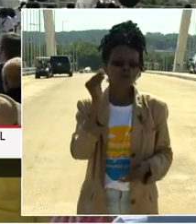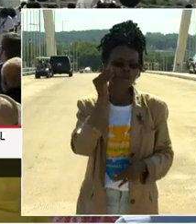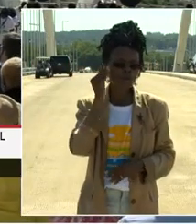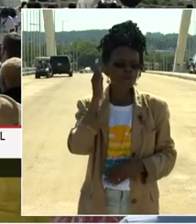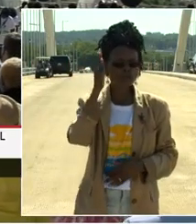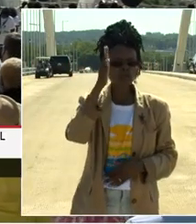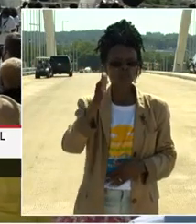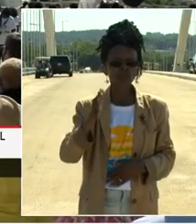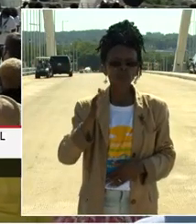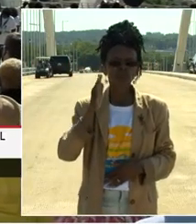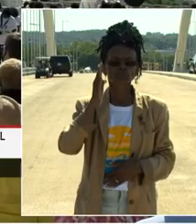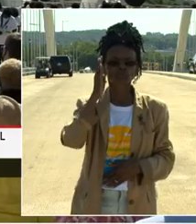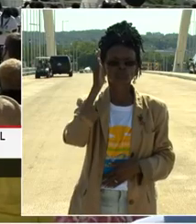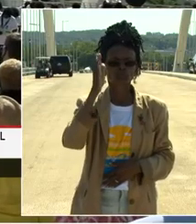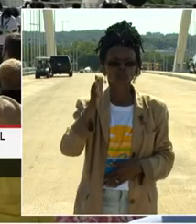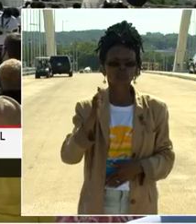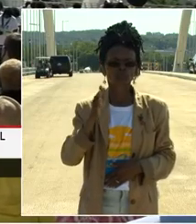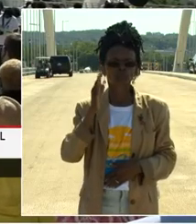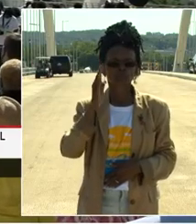Lord and be